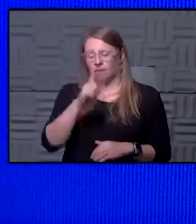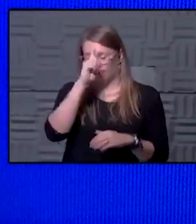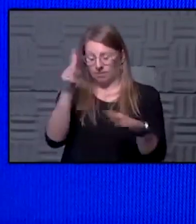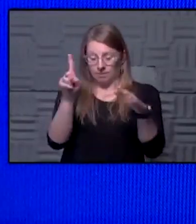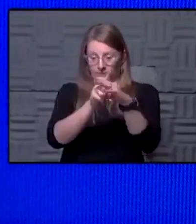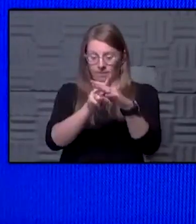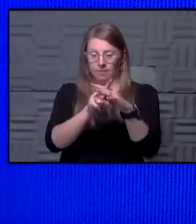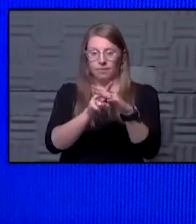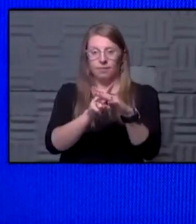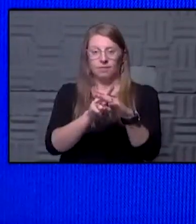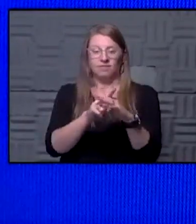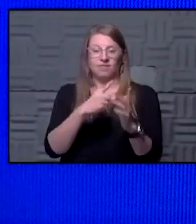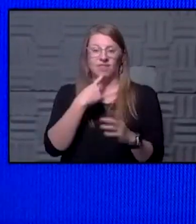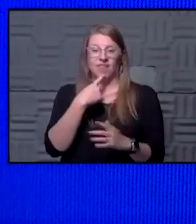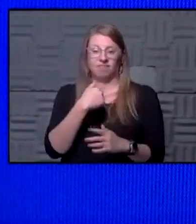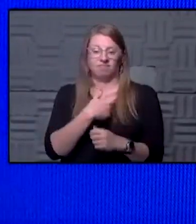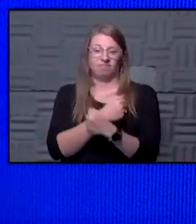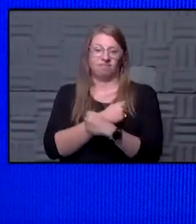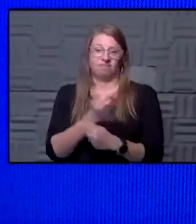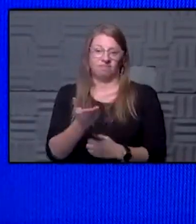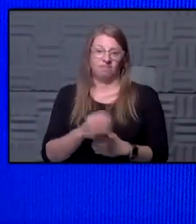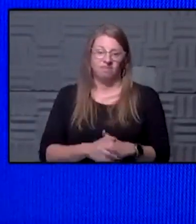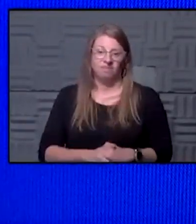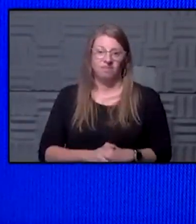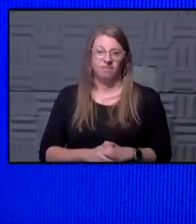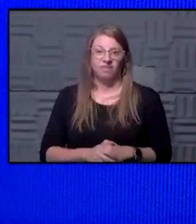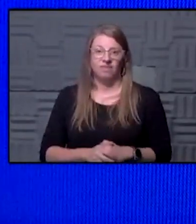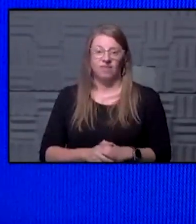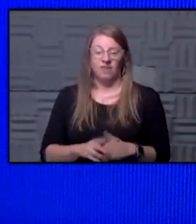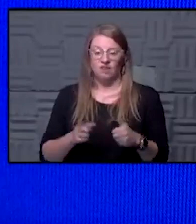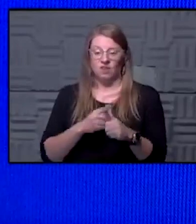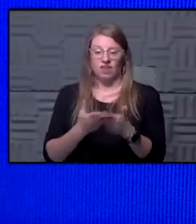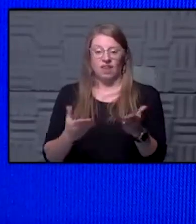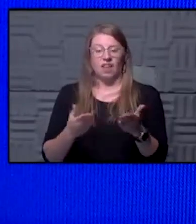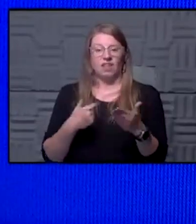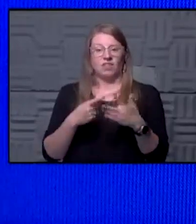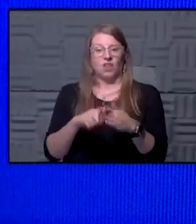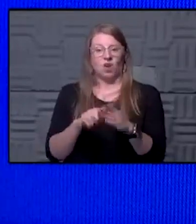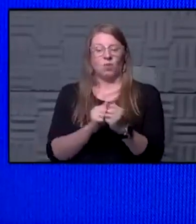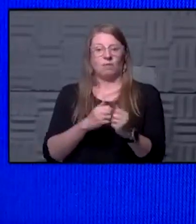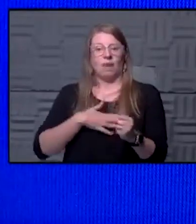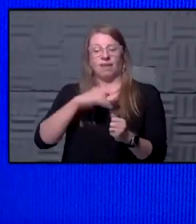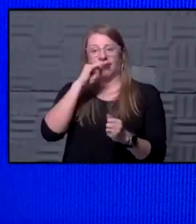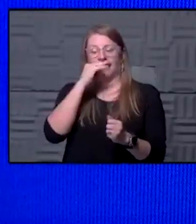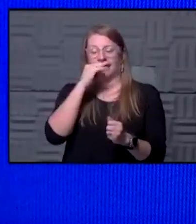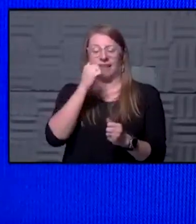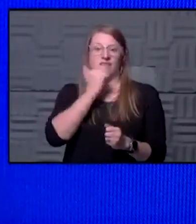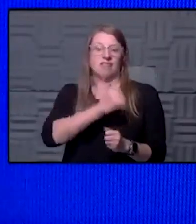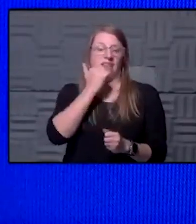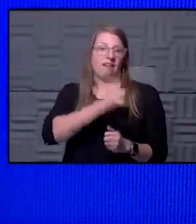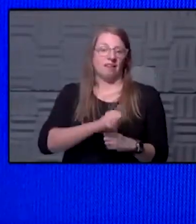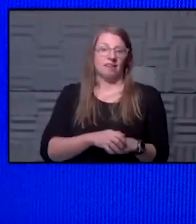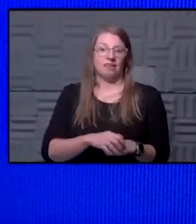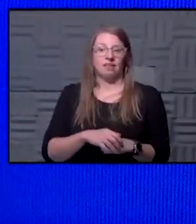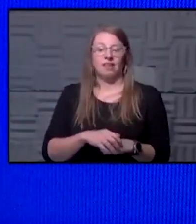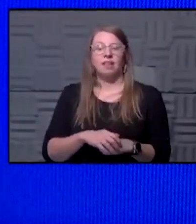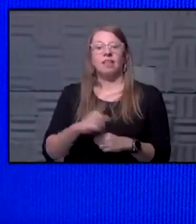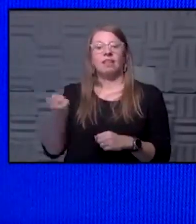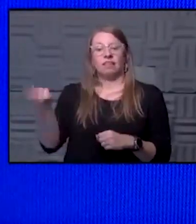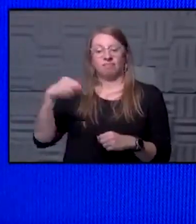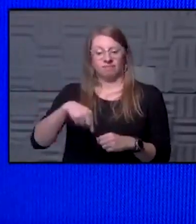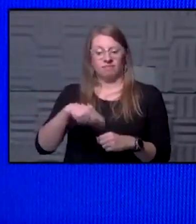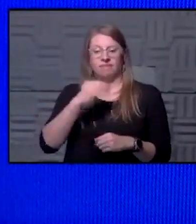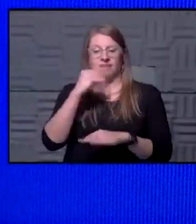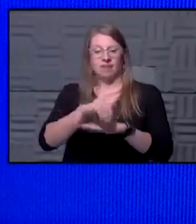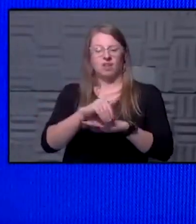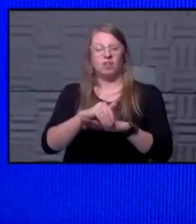to say, I love you. Mm-hmm. Yep. Because that's the first thing I start with my kids every day. And they were over for dinner last night. They're